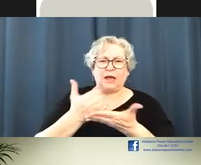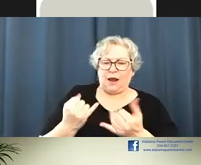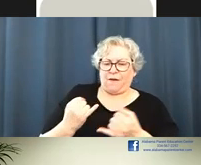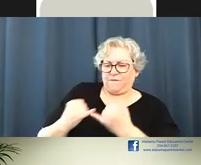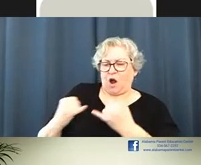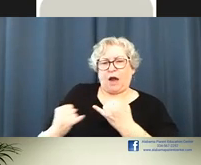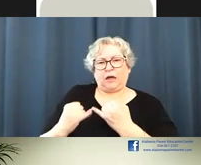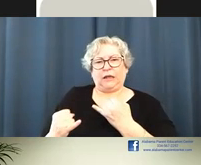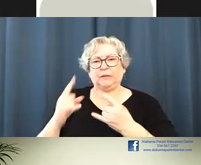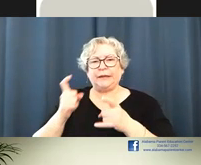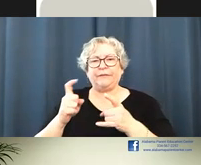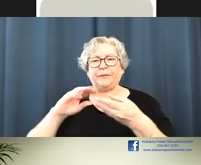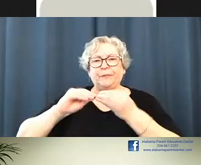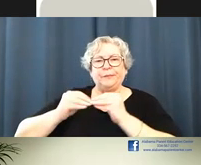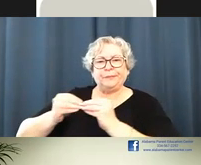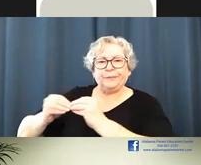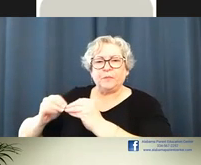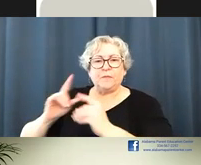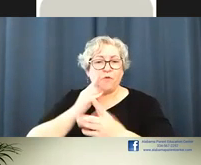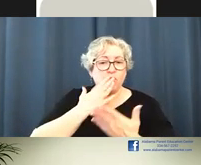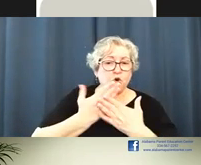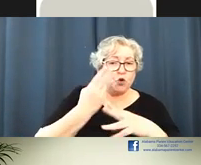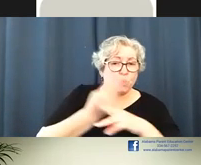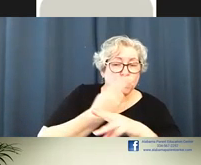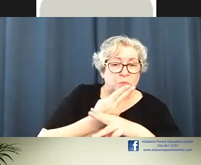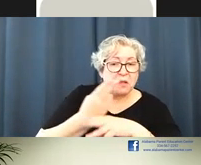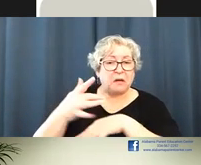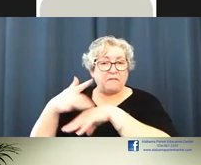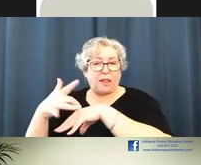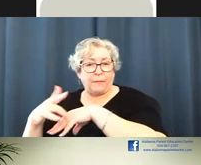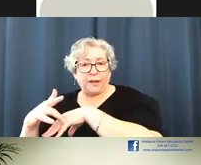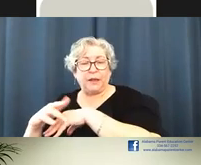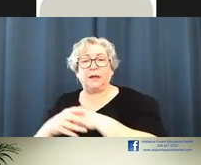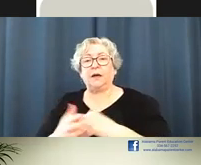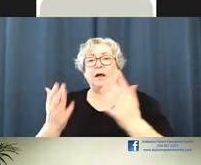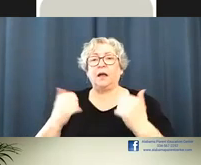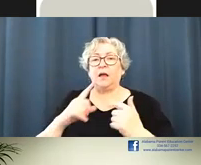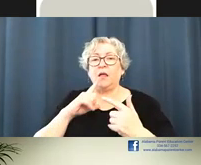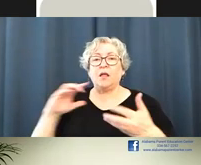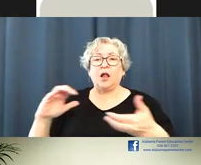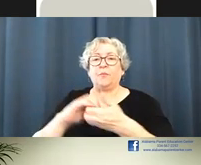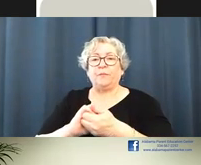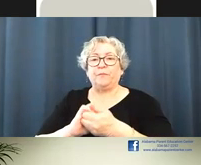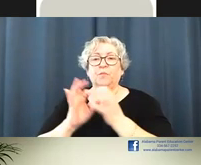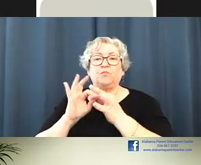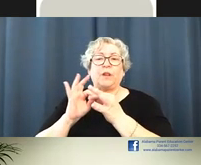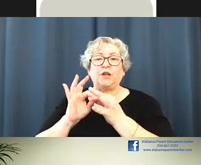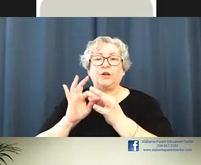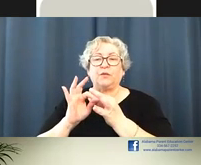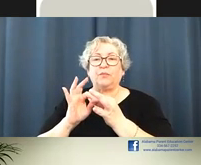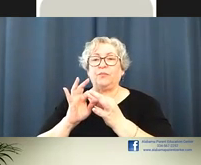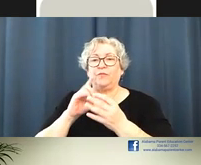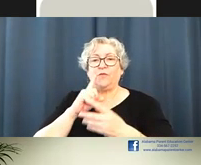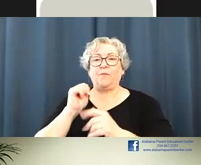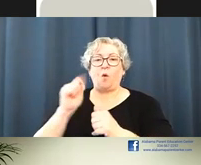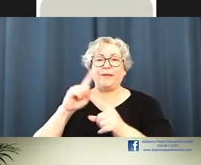being rated to determine usability and availability. The collaborative relationships amongst all of the